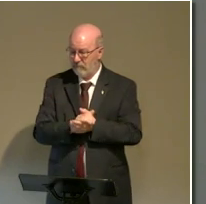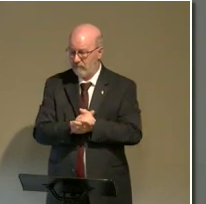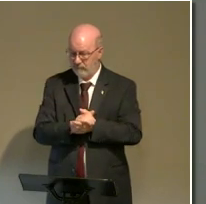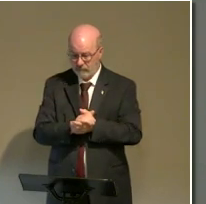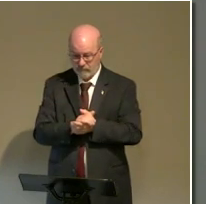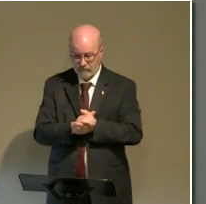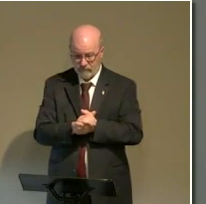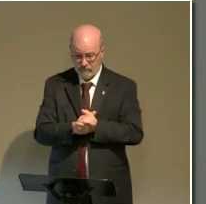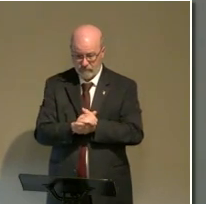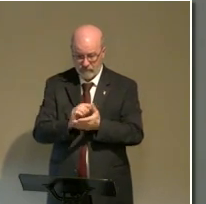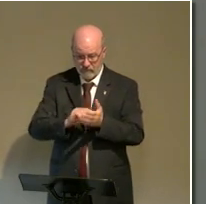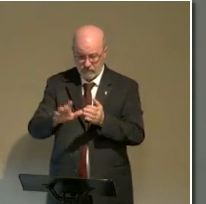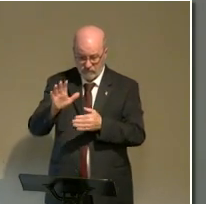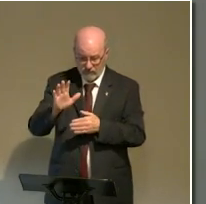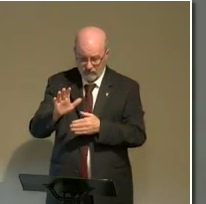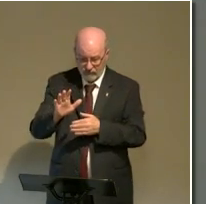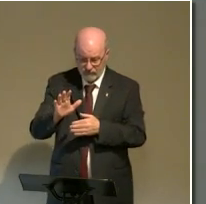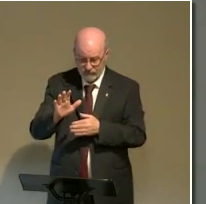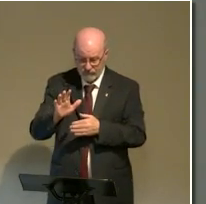Moving on to verse